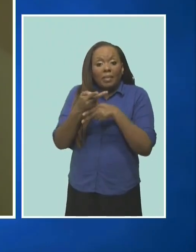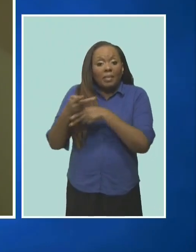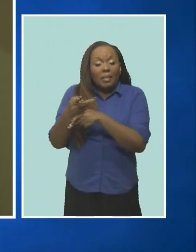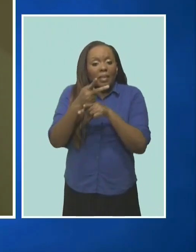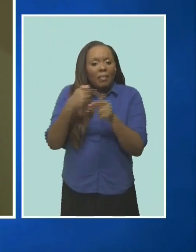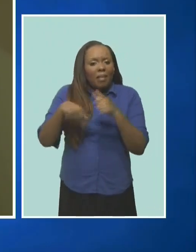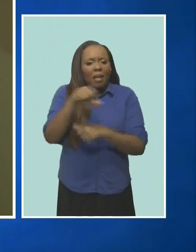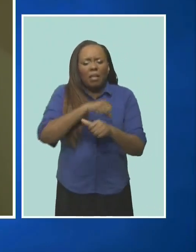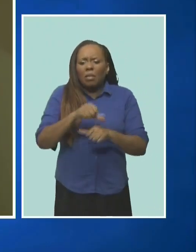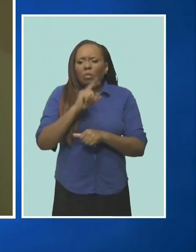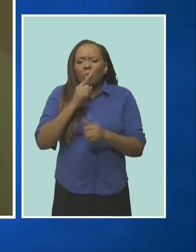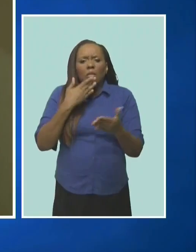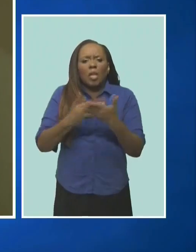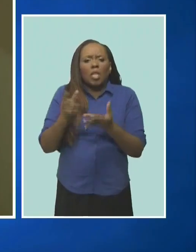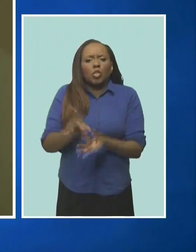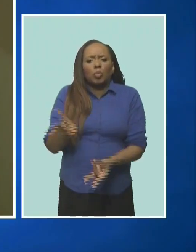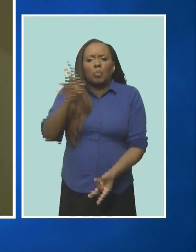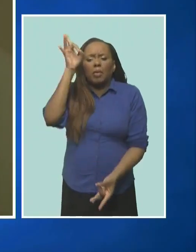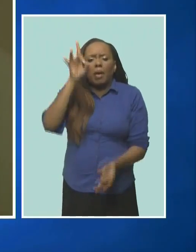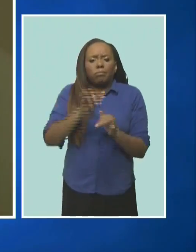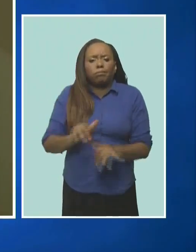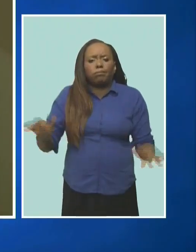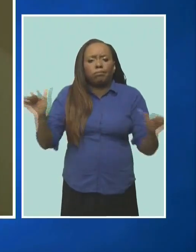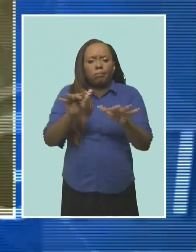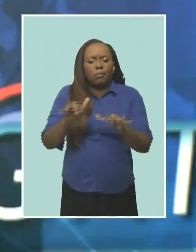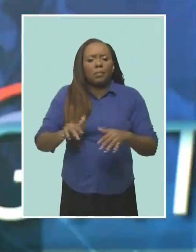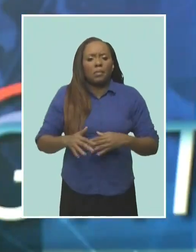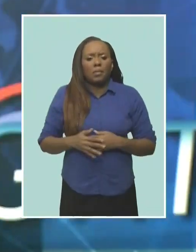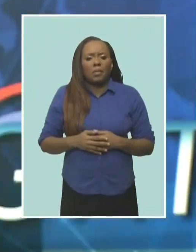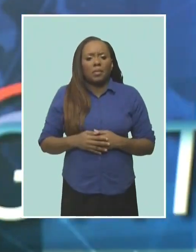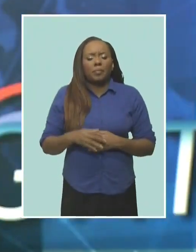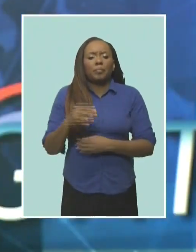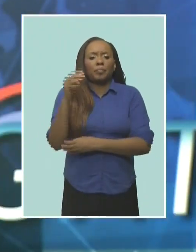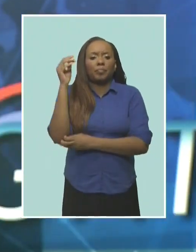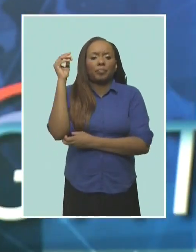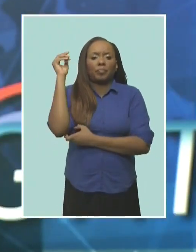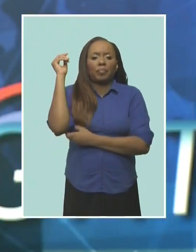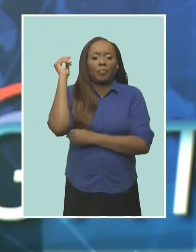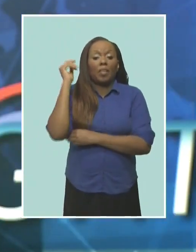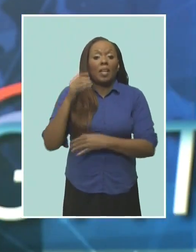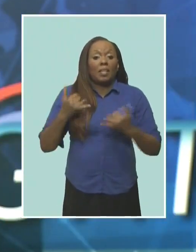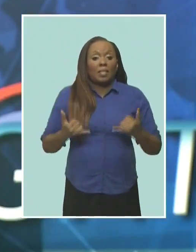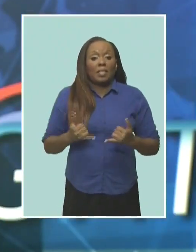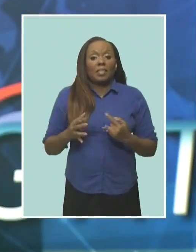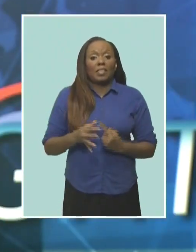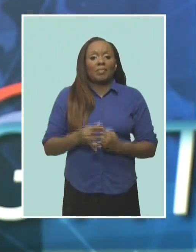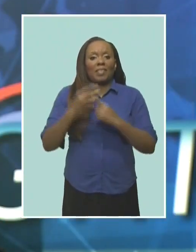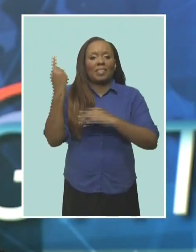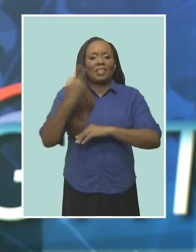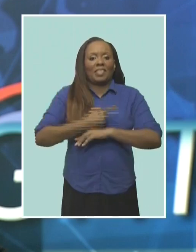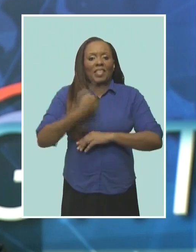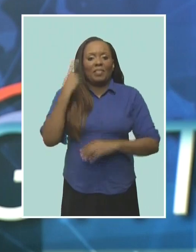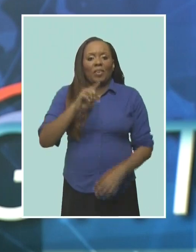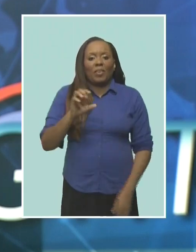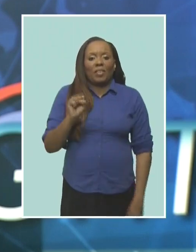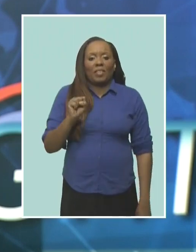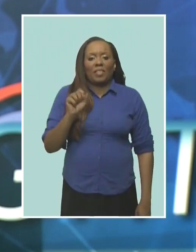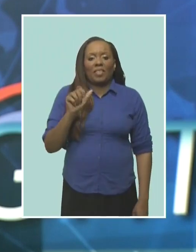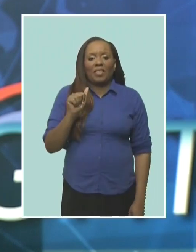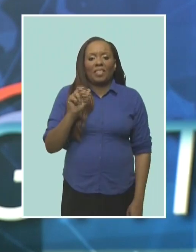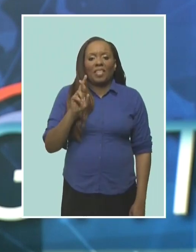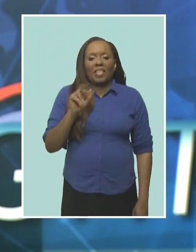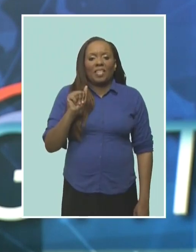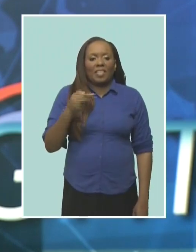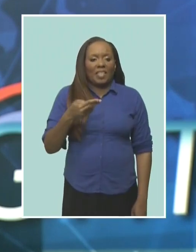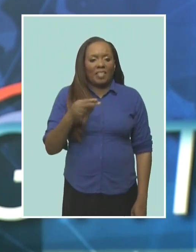of spirit in communities across the length and breadth of this country. Well, as we just told you, today is a very special day for our